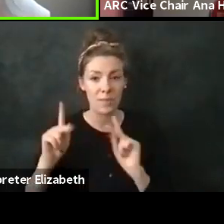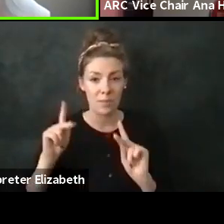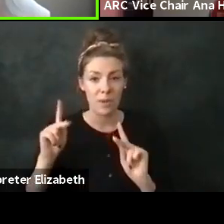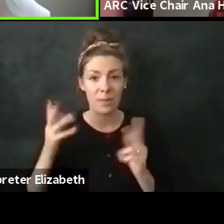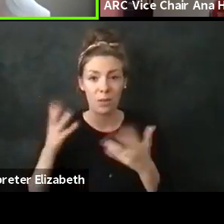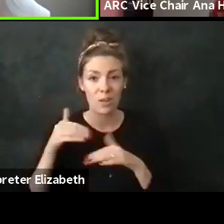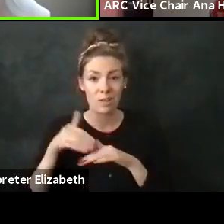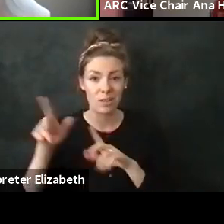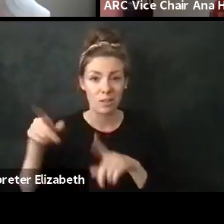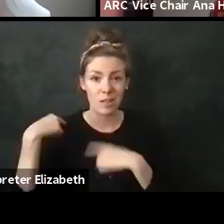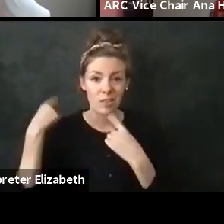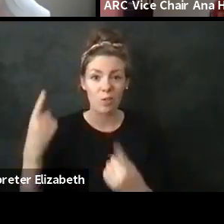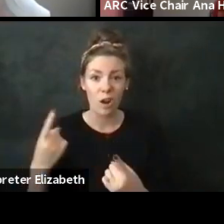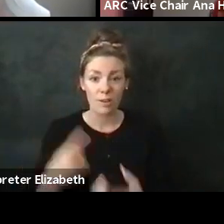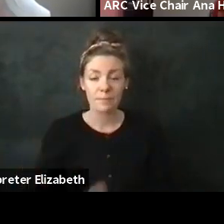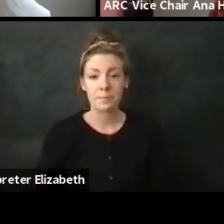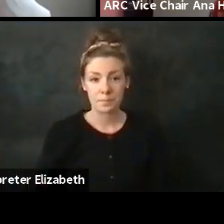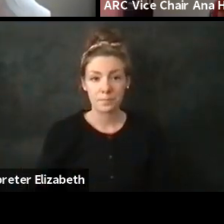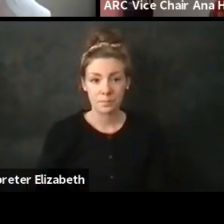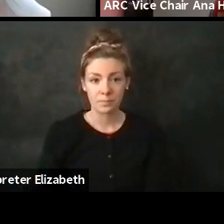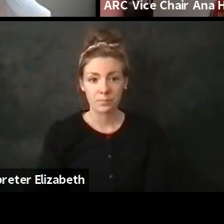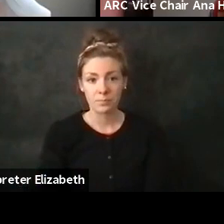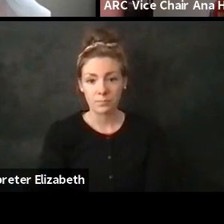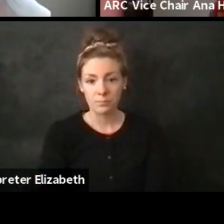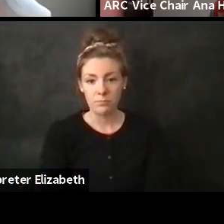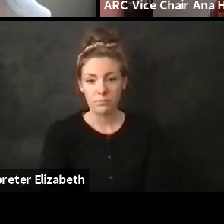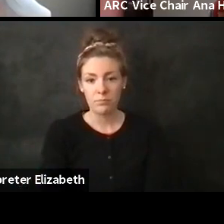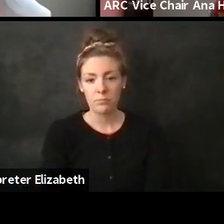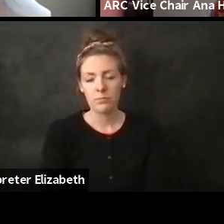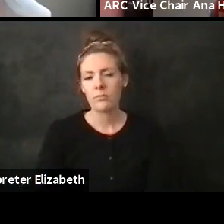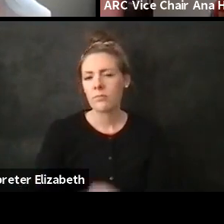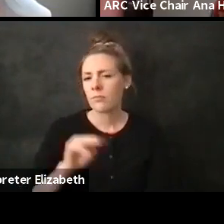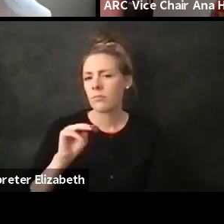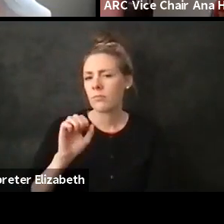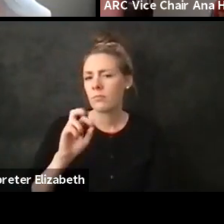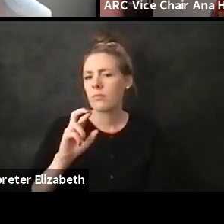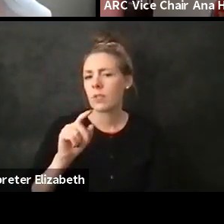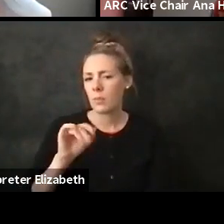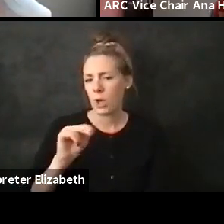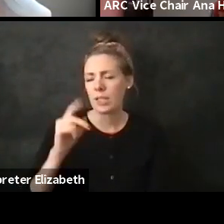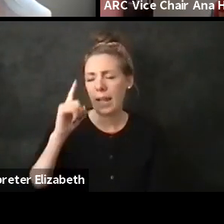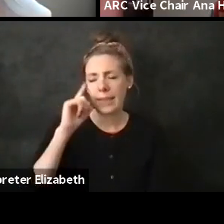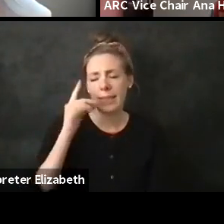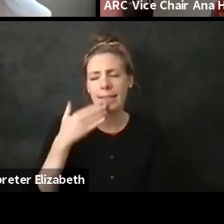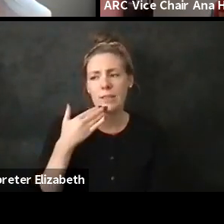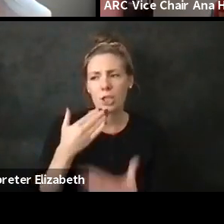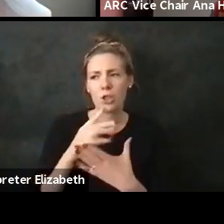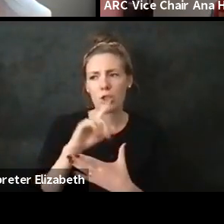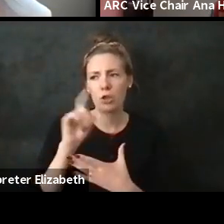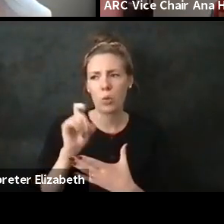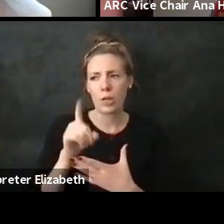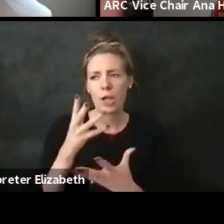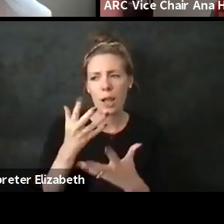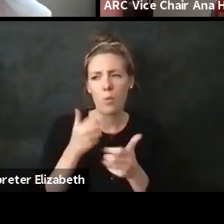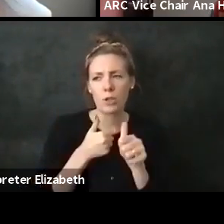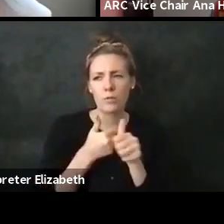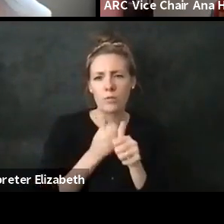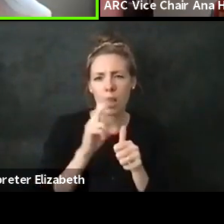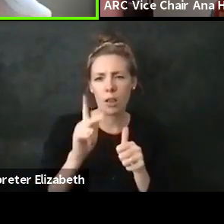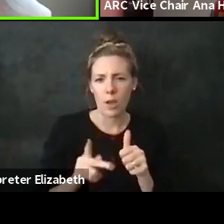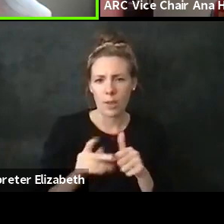submitted. Martin, I think that's a really good question. I just want to follow up on what Shalice said is hearing from the